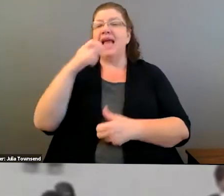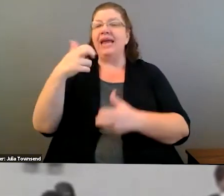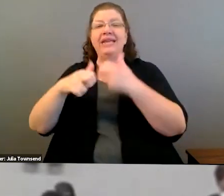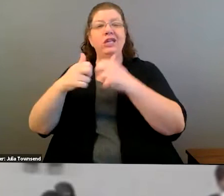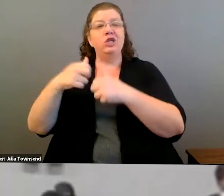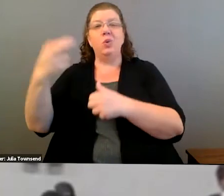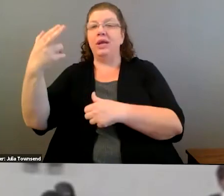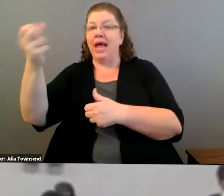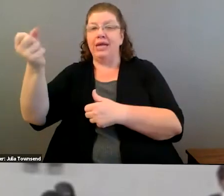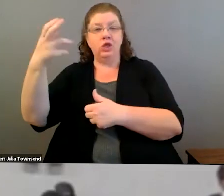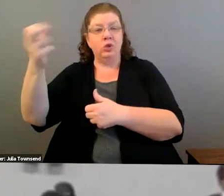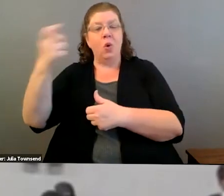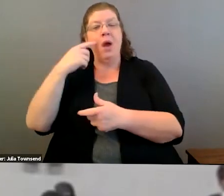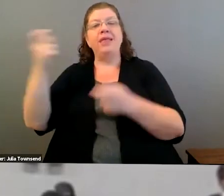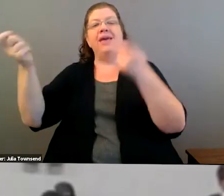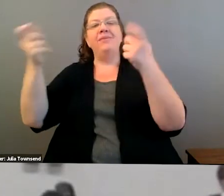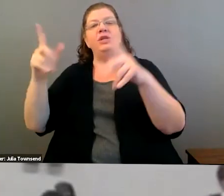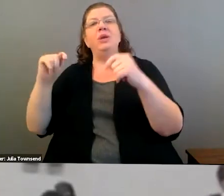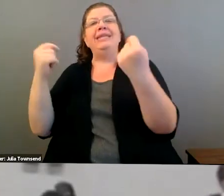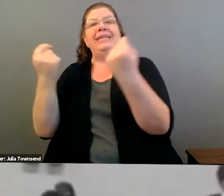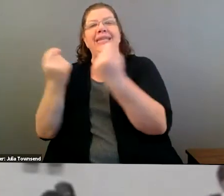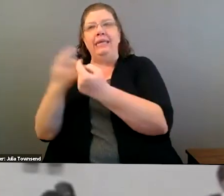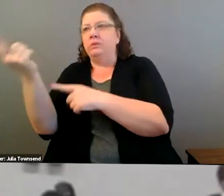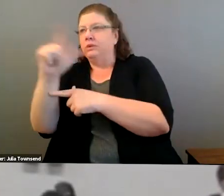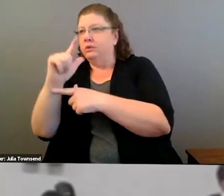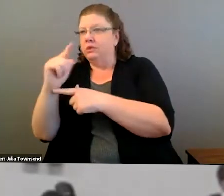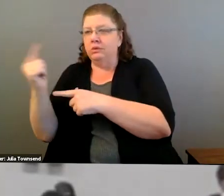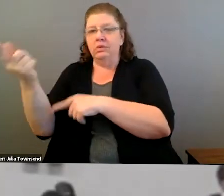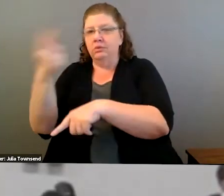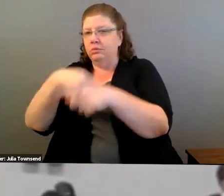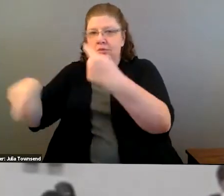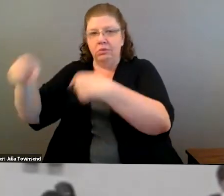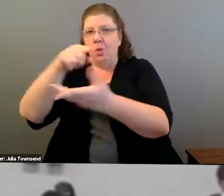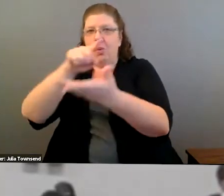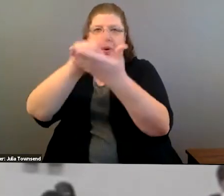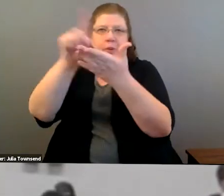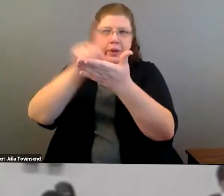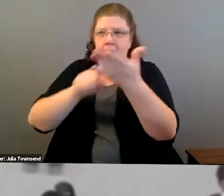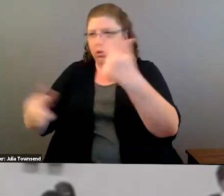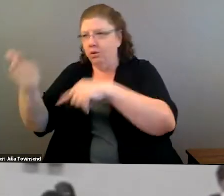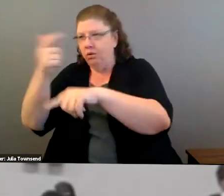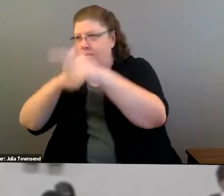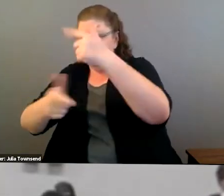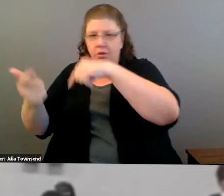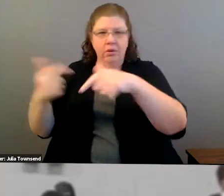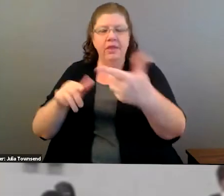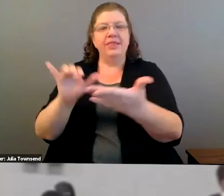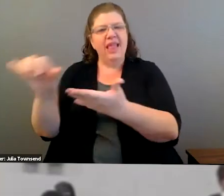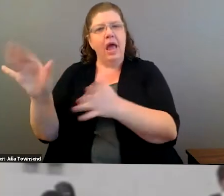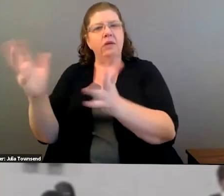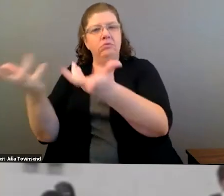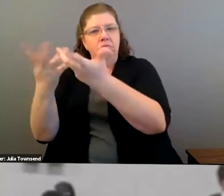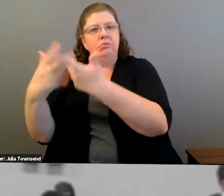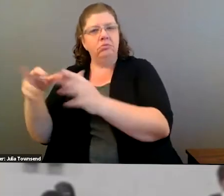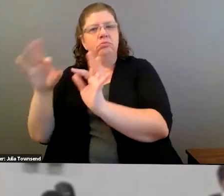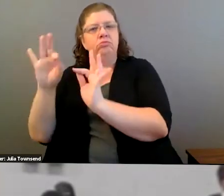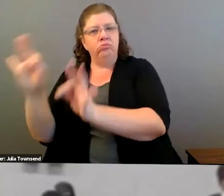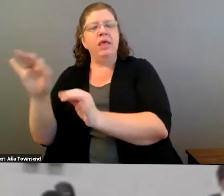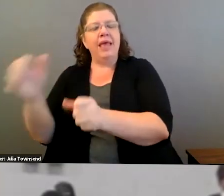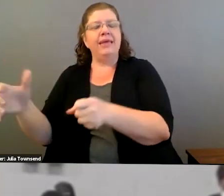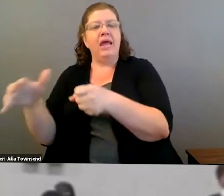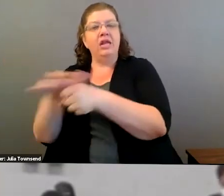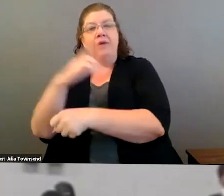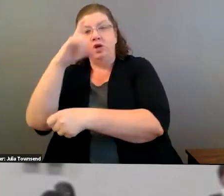they have administrative teams and they rotate and do a week here and a week there, so they can actually cover summer school in